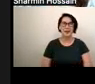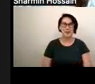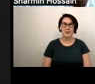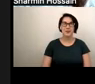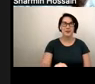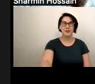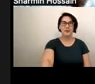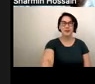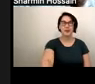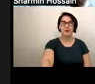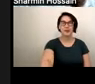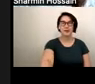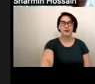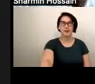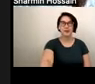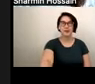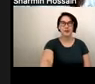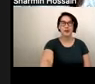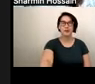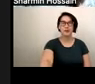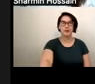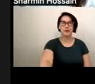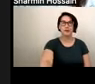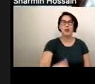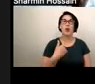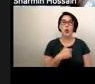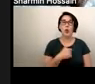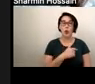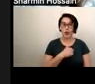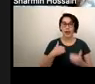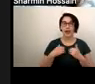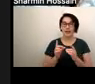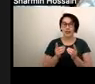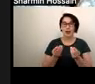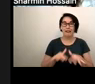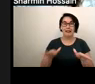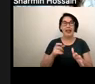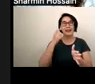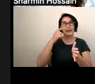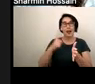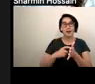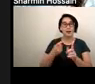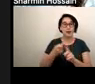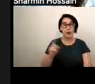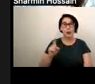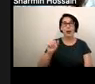We're going to start with a digital land acknowledgement that was adapted from Adrian Wong of Spider Web Show.